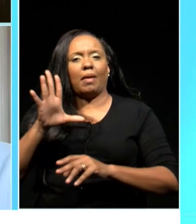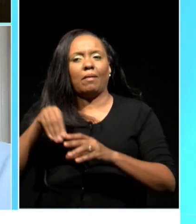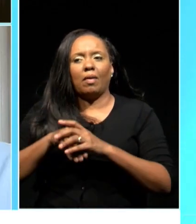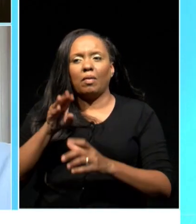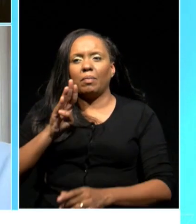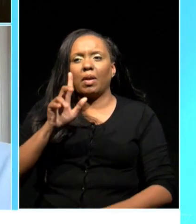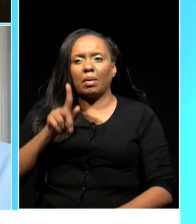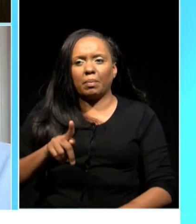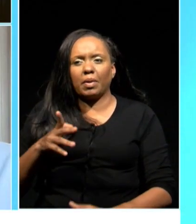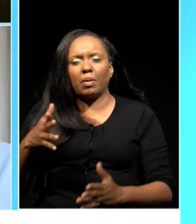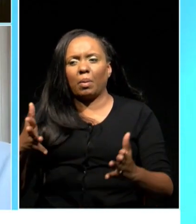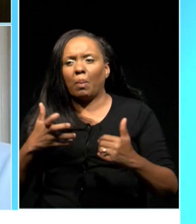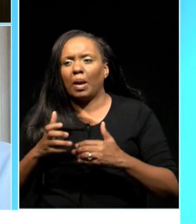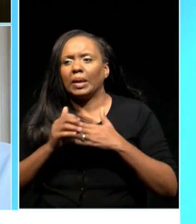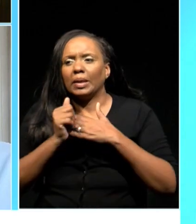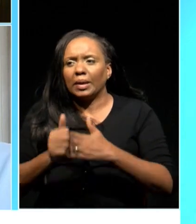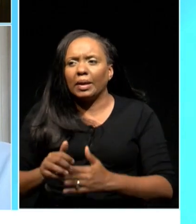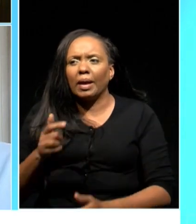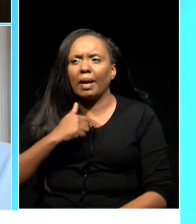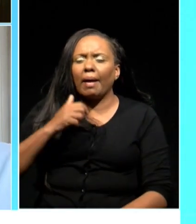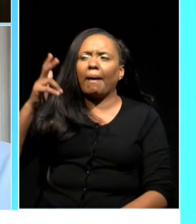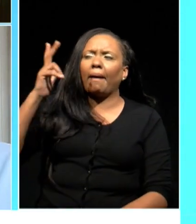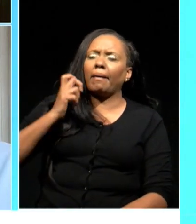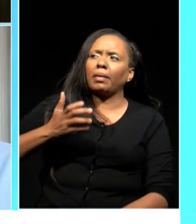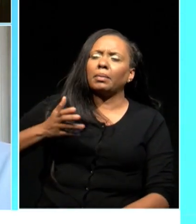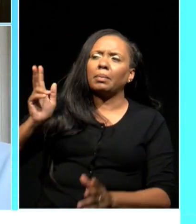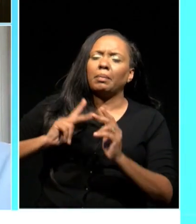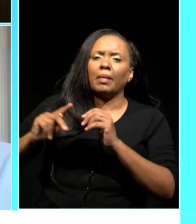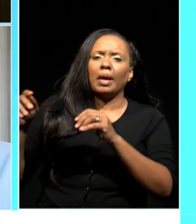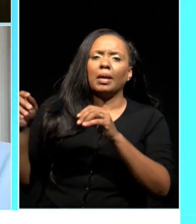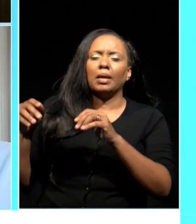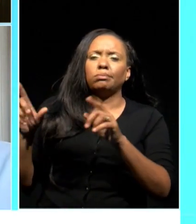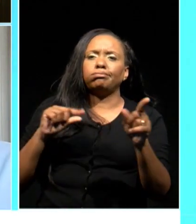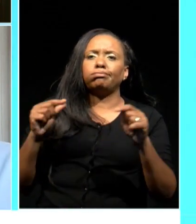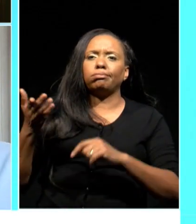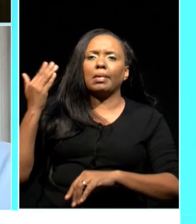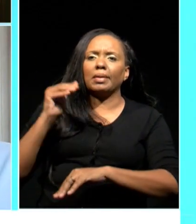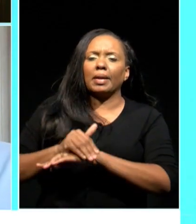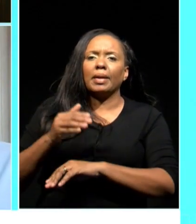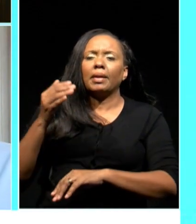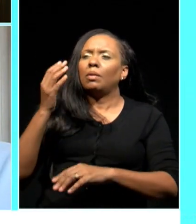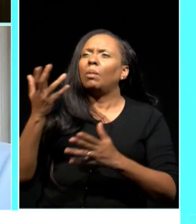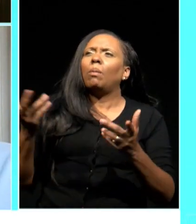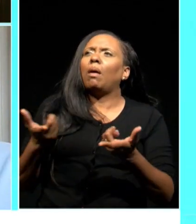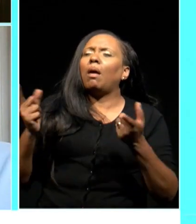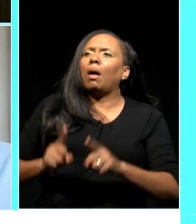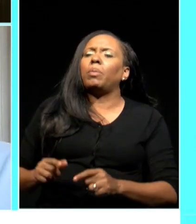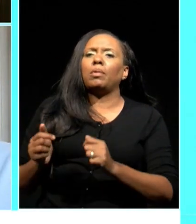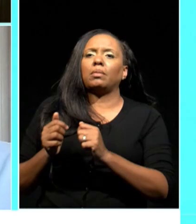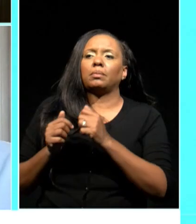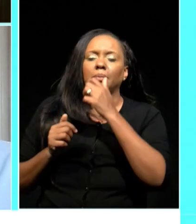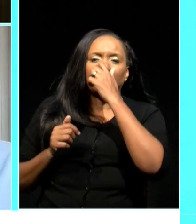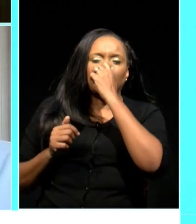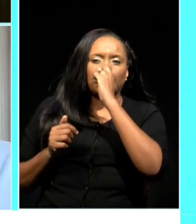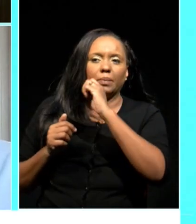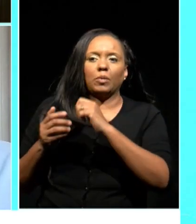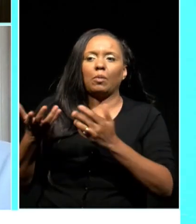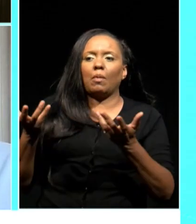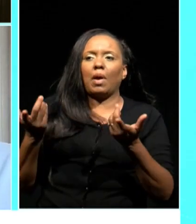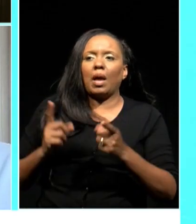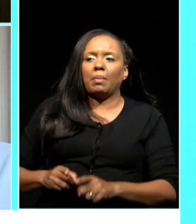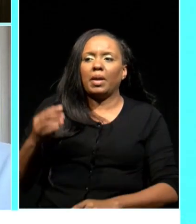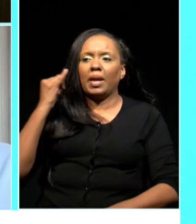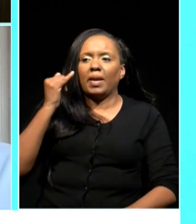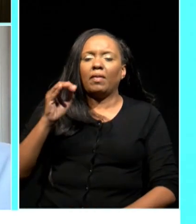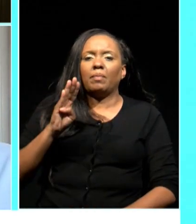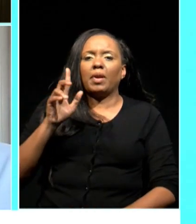am not, I mean, I heard a concern last night, for instance, about what may happen when Mia Motley leaves. I think the Barbados Labour Party is in a very strong place. It